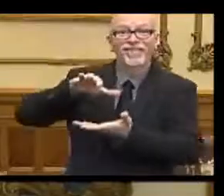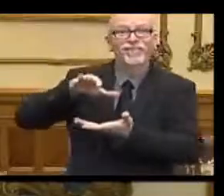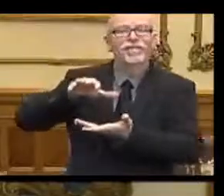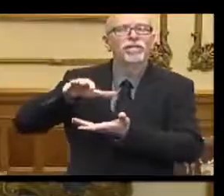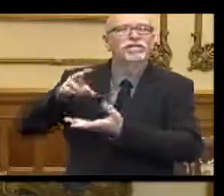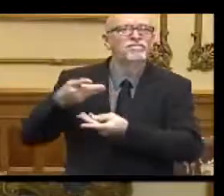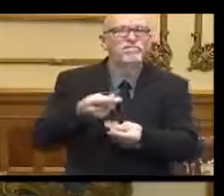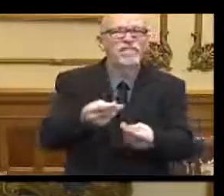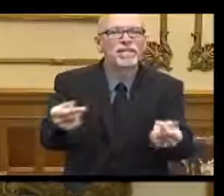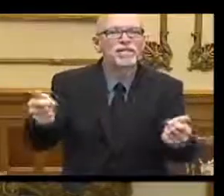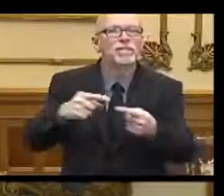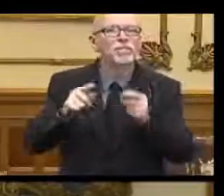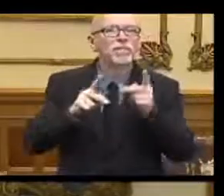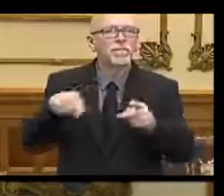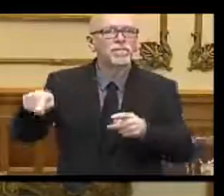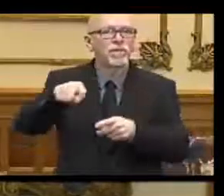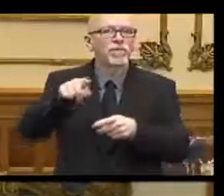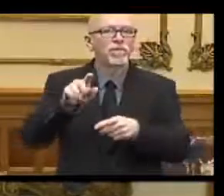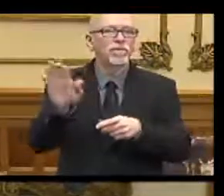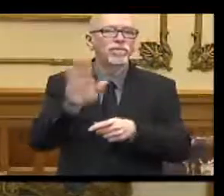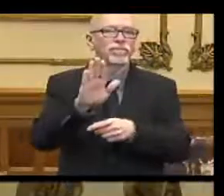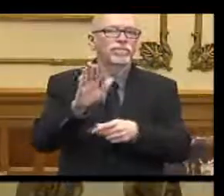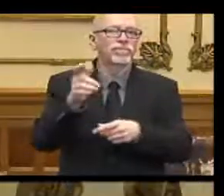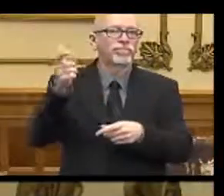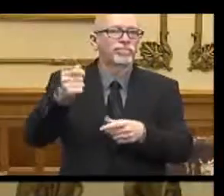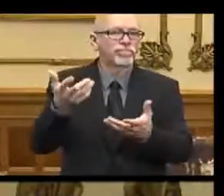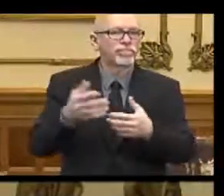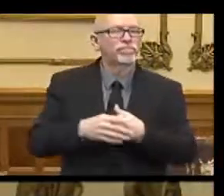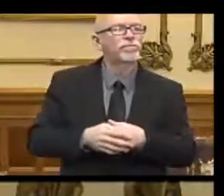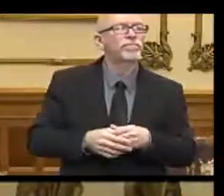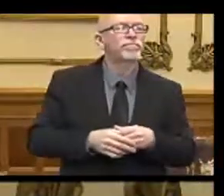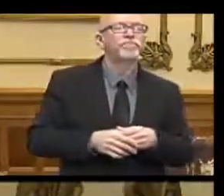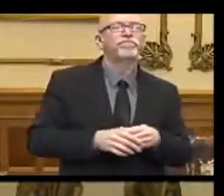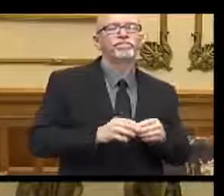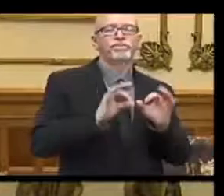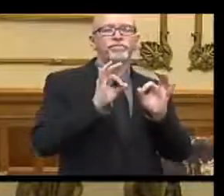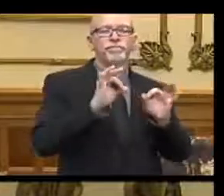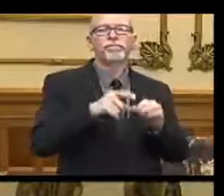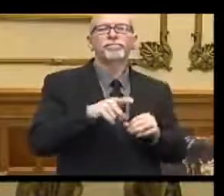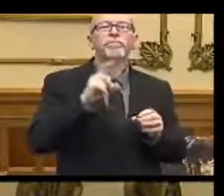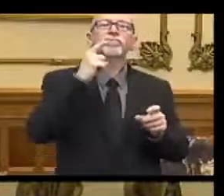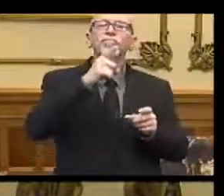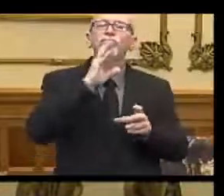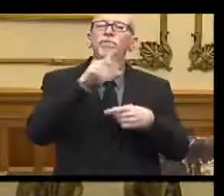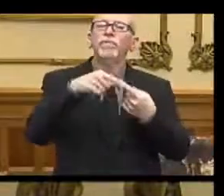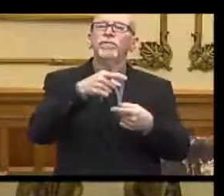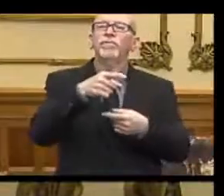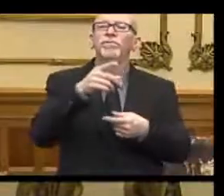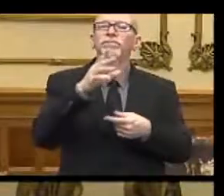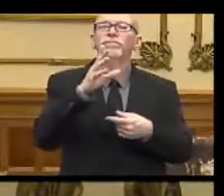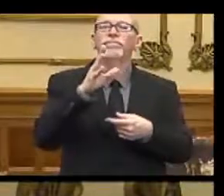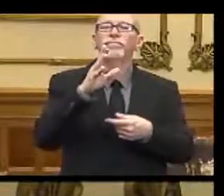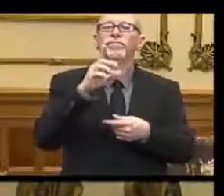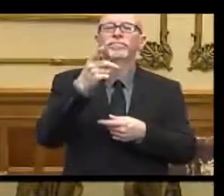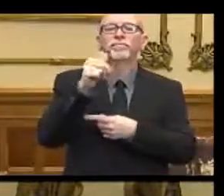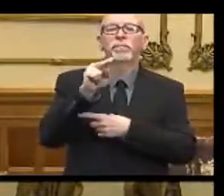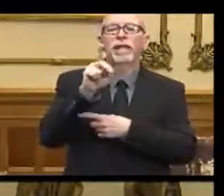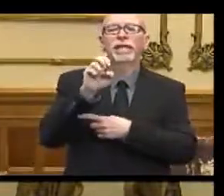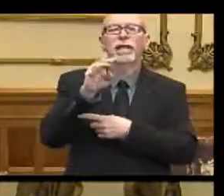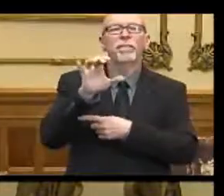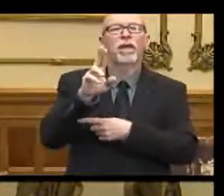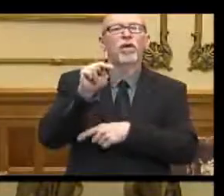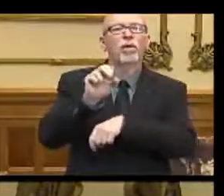the door into people's bank accounts. Sure. Yes, Governor. So the governor is referring really to the pandemic